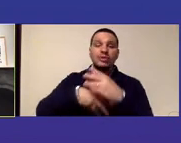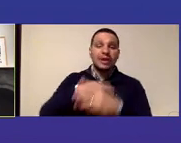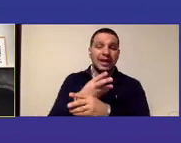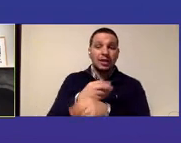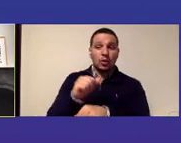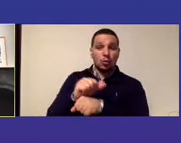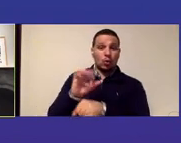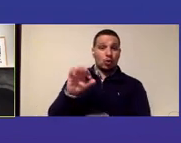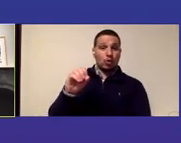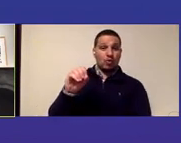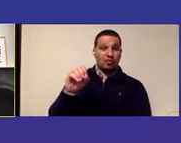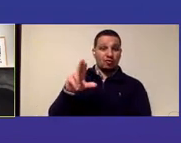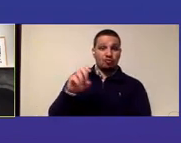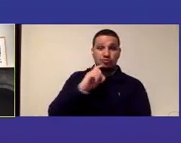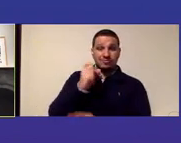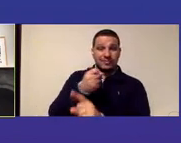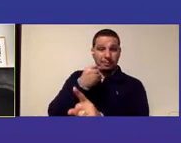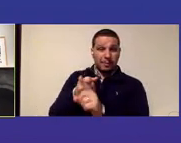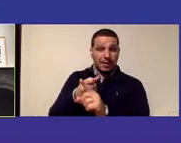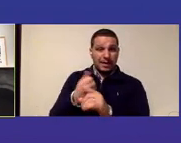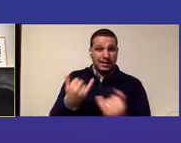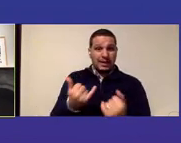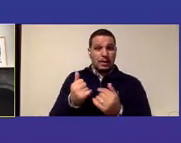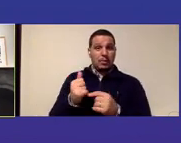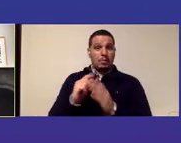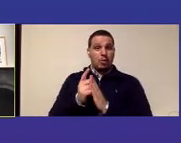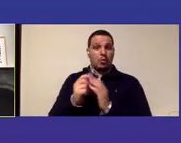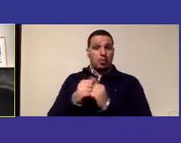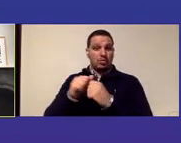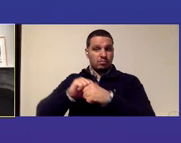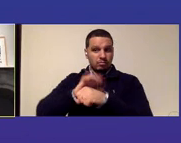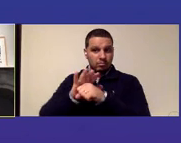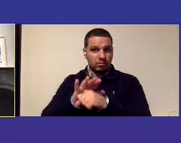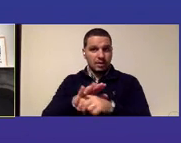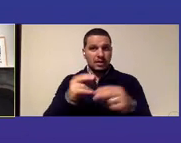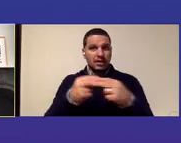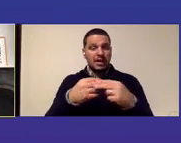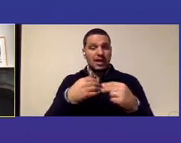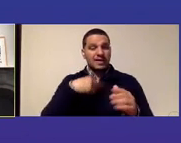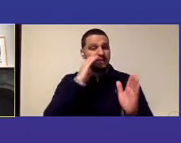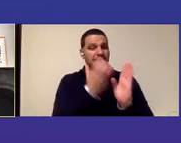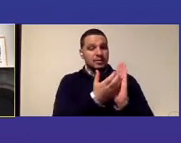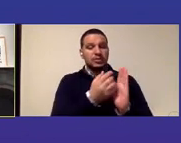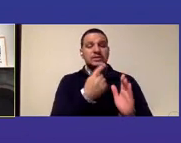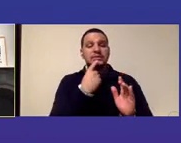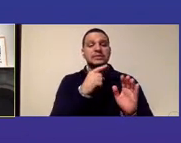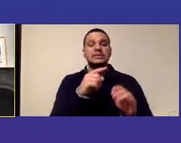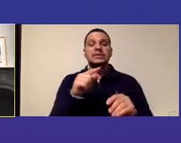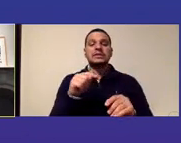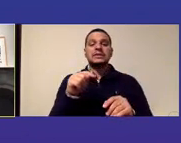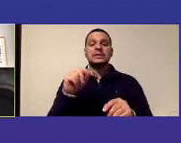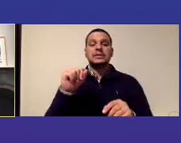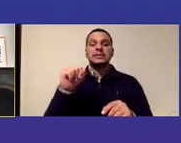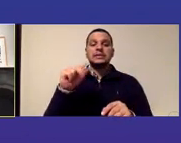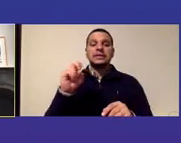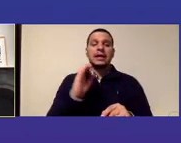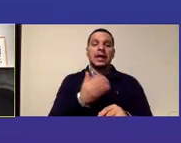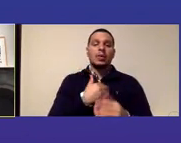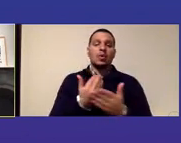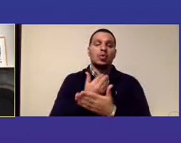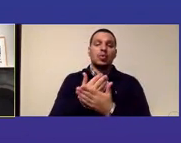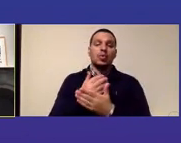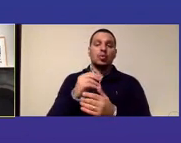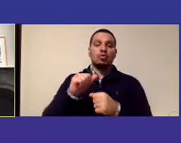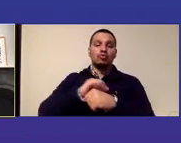that have been impacted by this moment. The slide has an image that says, "Take our new coronavirus dance impact survey," and